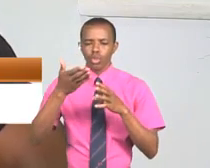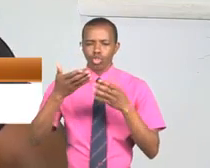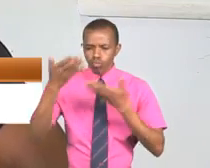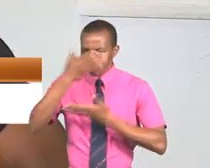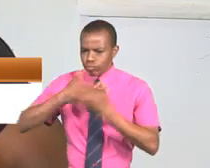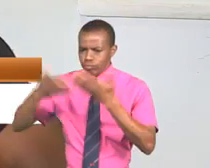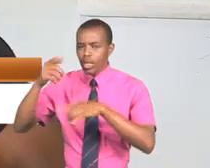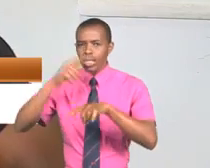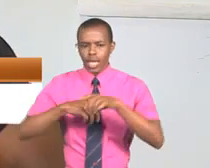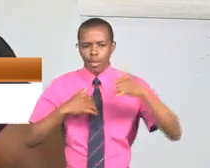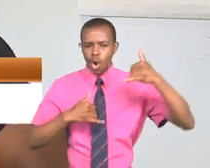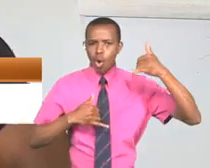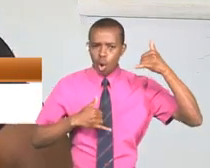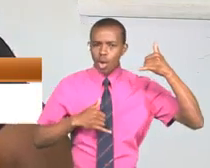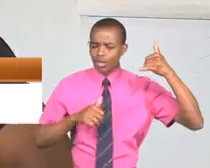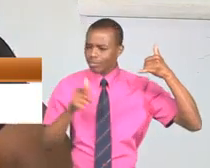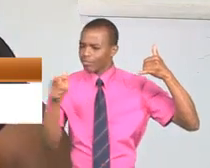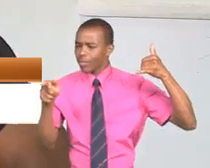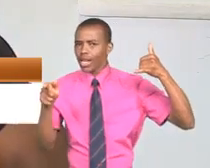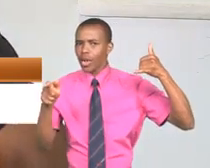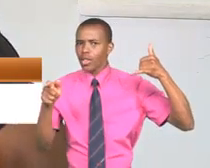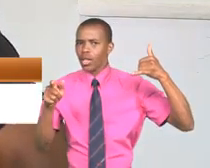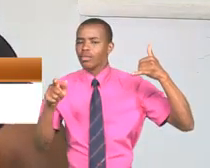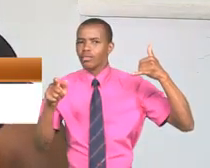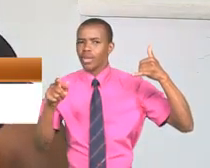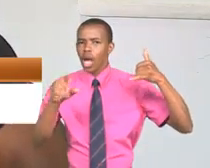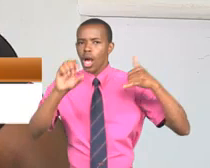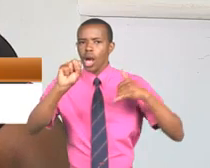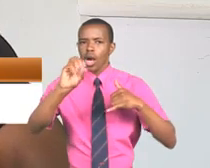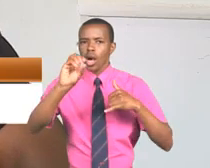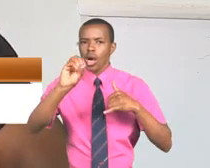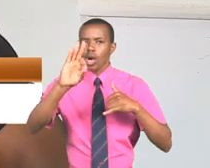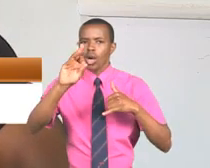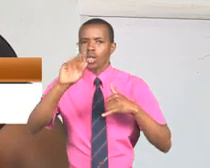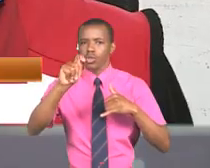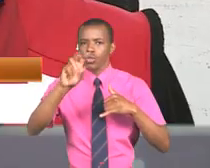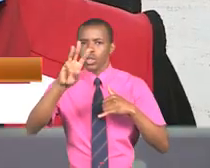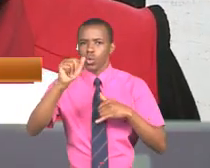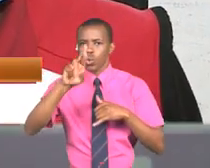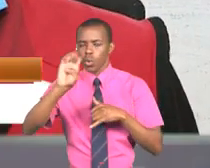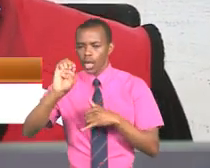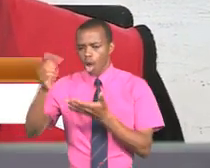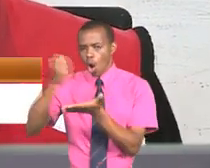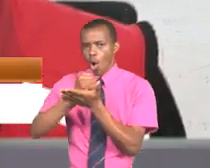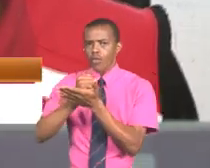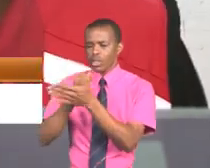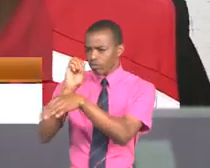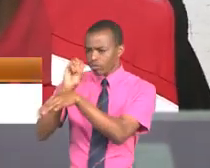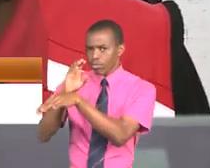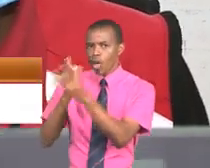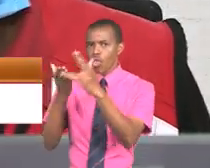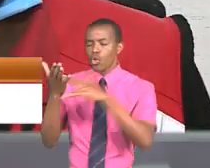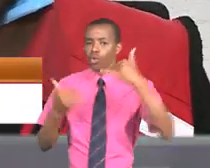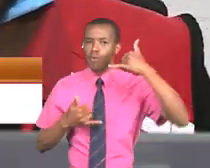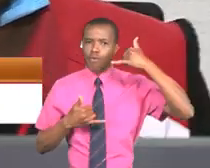caller calls, you know, there is something that the software that directs them towards us. Now, afisi hii ya kutoa ushauri kwa njia ya